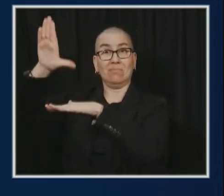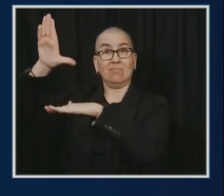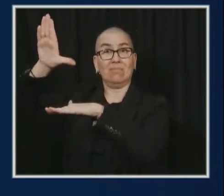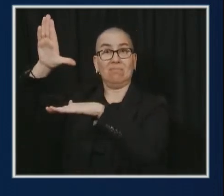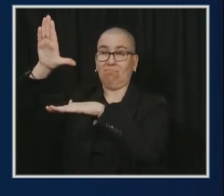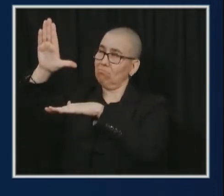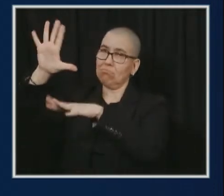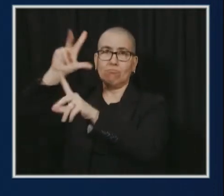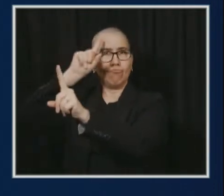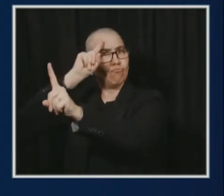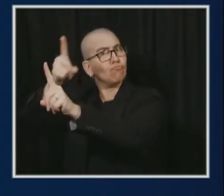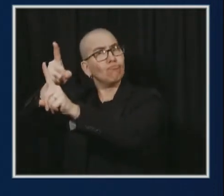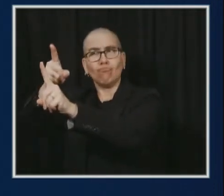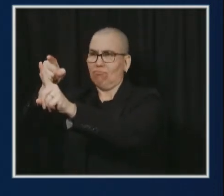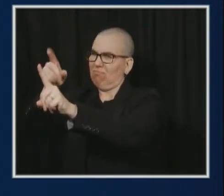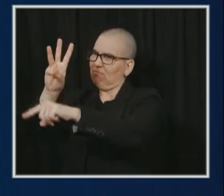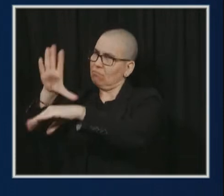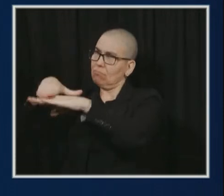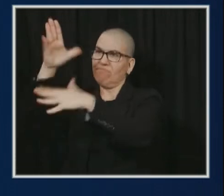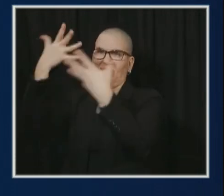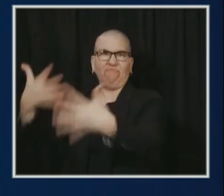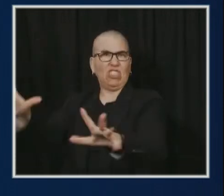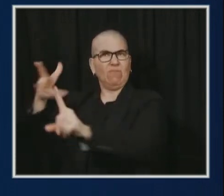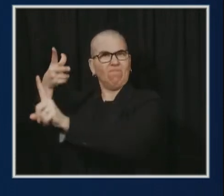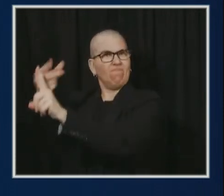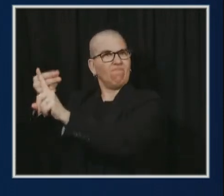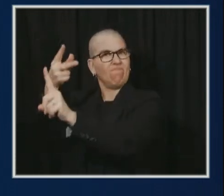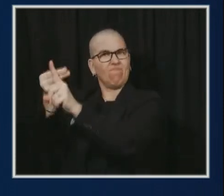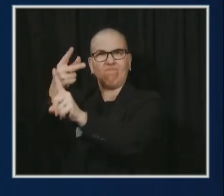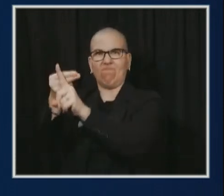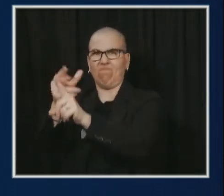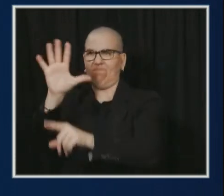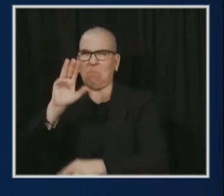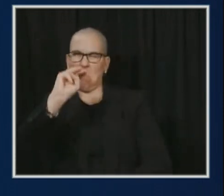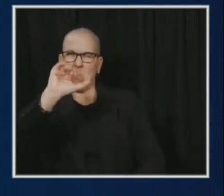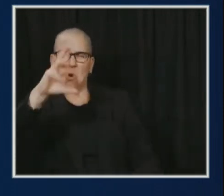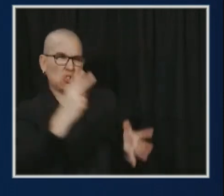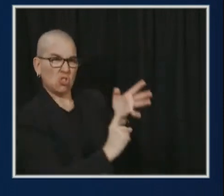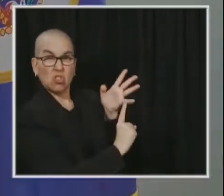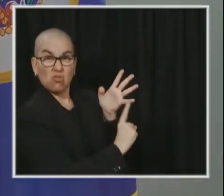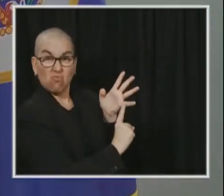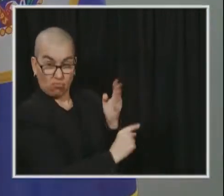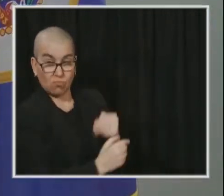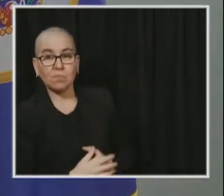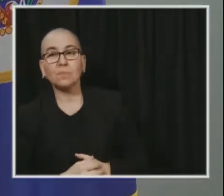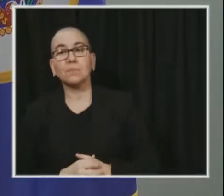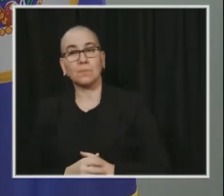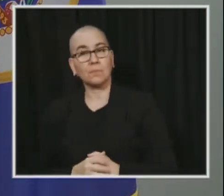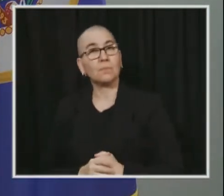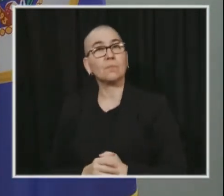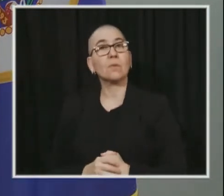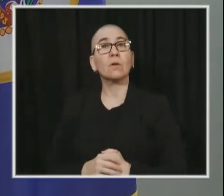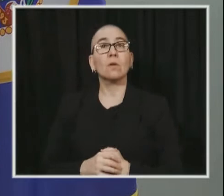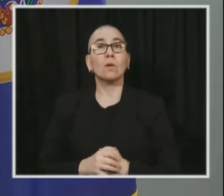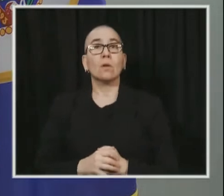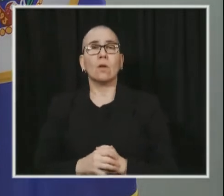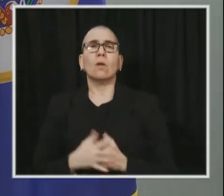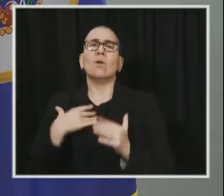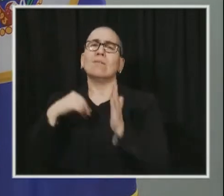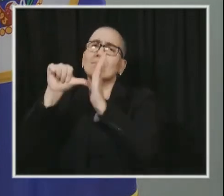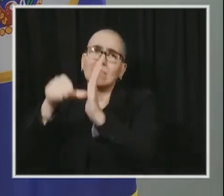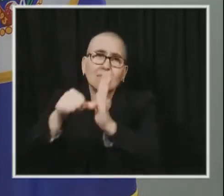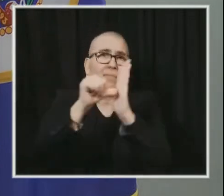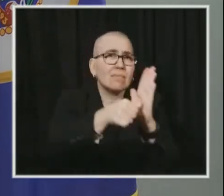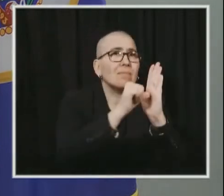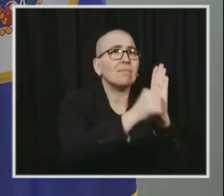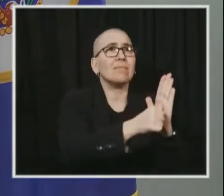vaccinated within the next few weeks by the end of March. Reminding you again that that takes care of the